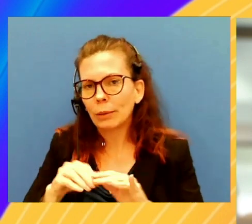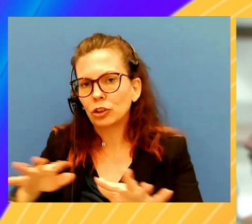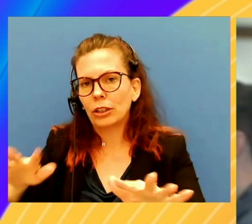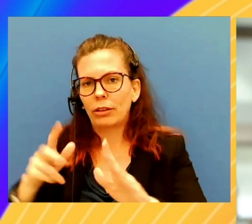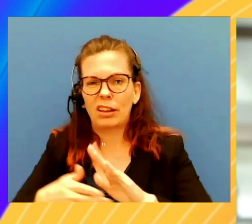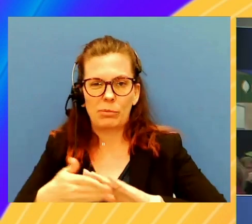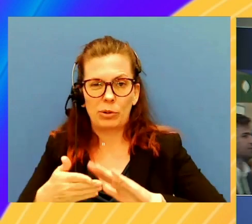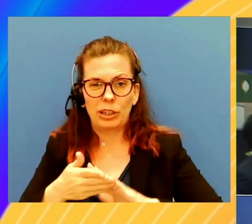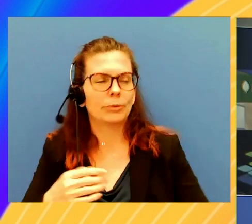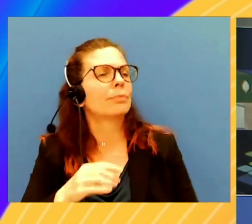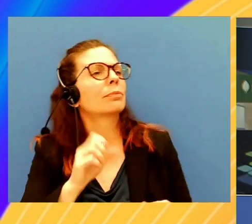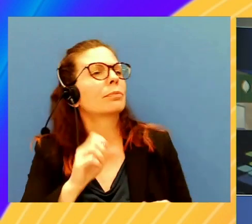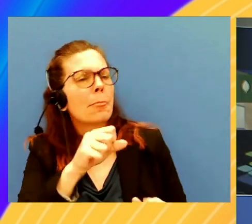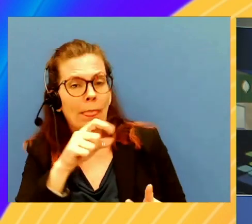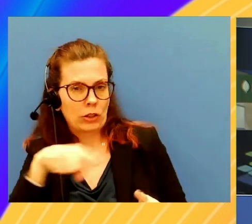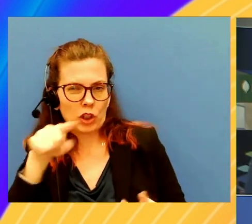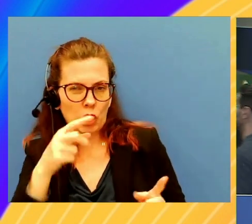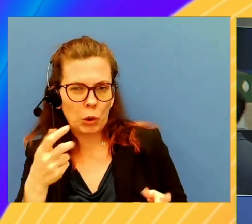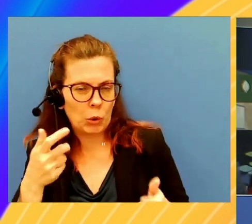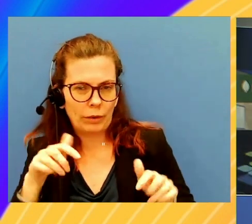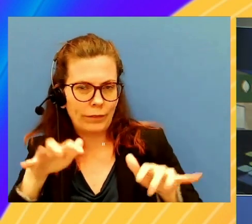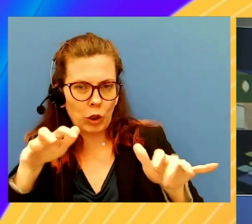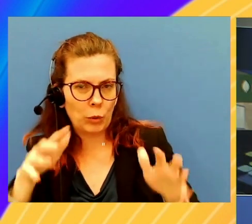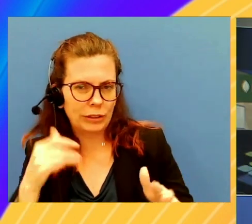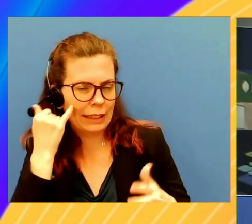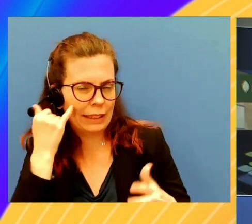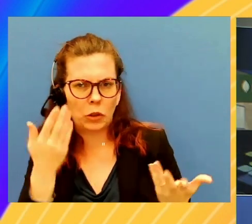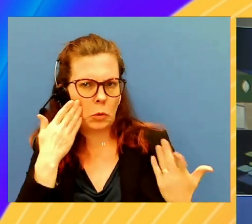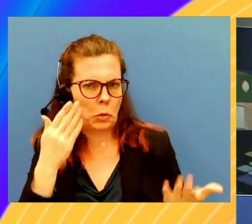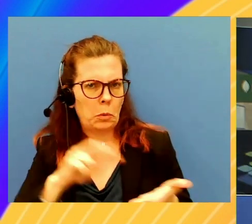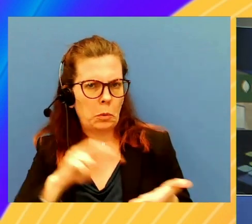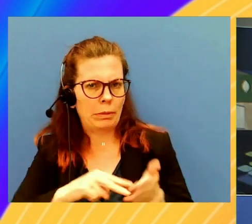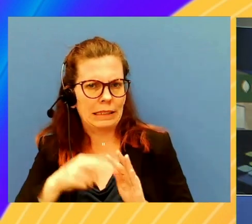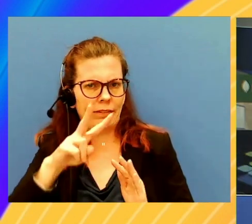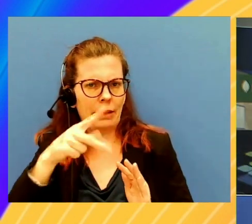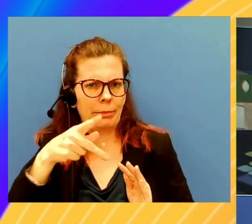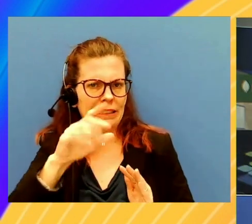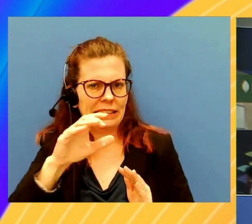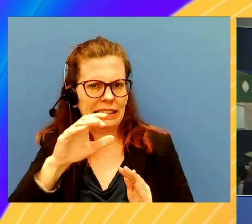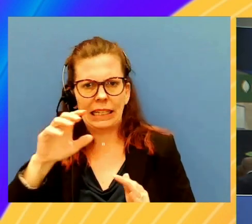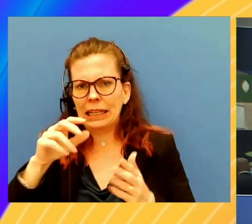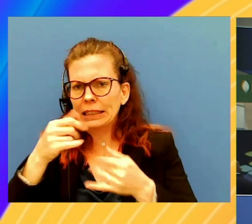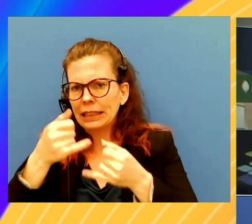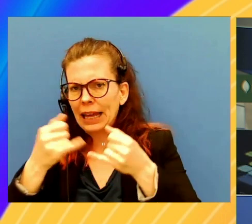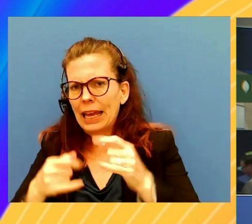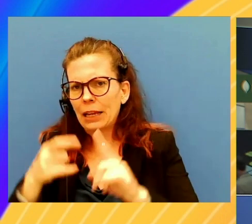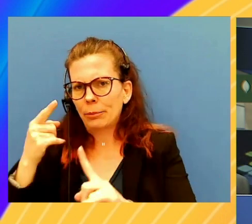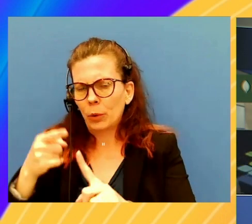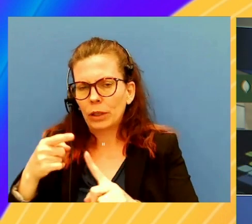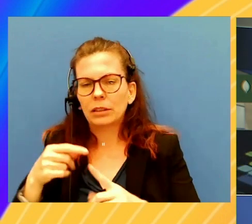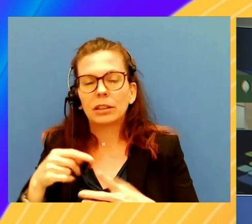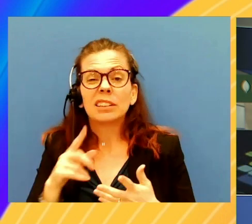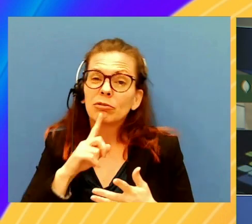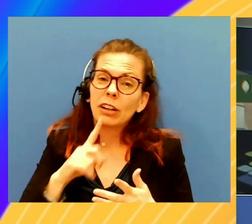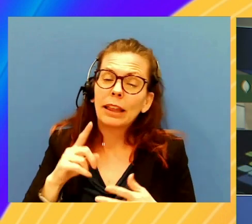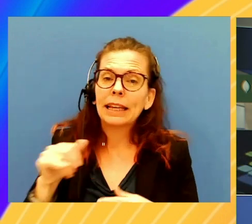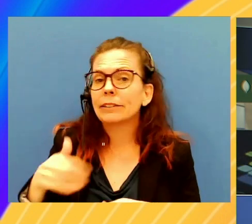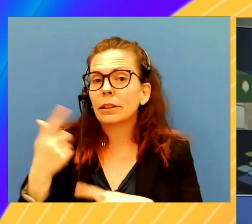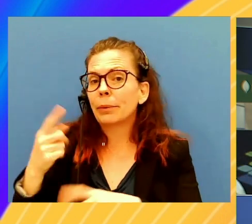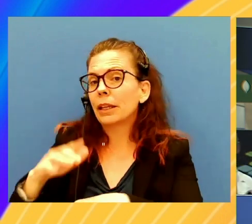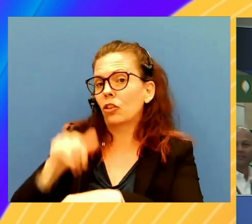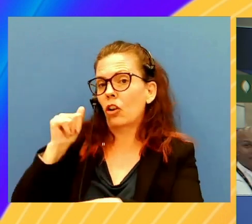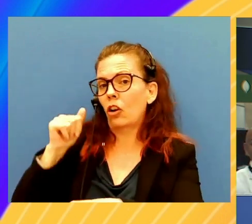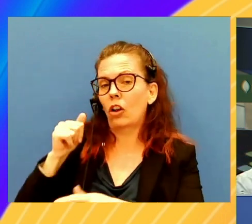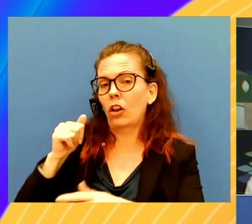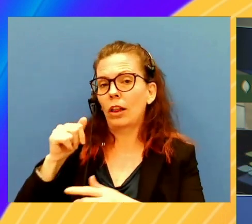just so in case the viewers don't know what VPC endpoints are, it's basically, normally when anything calls an AWS service,